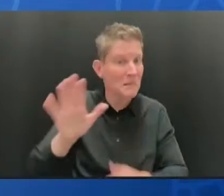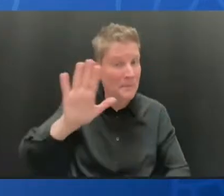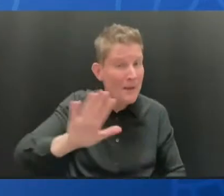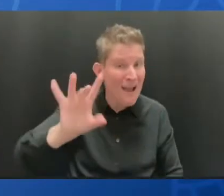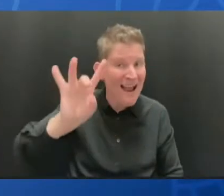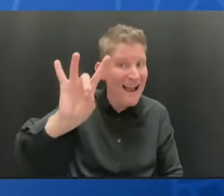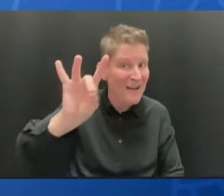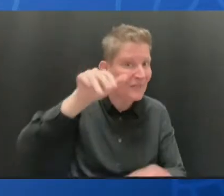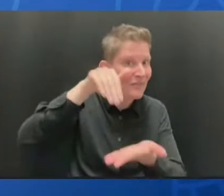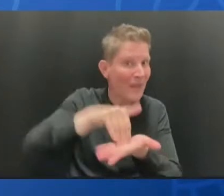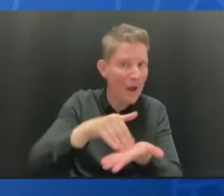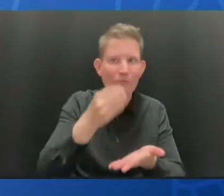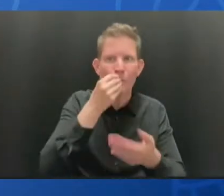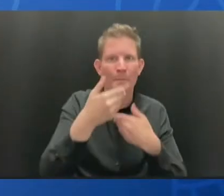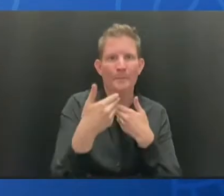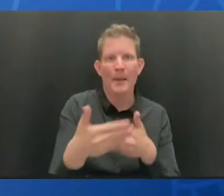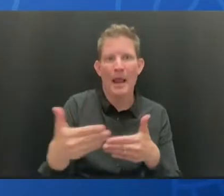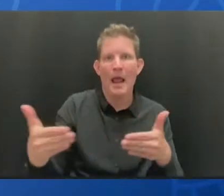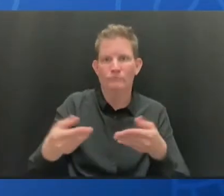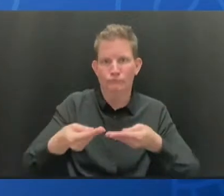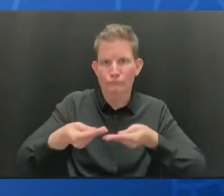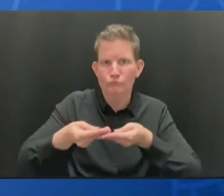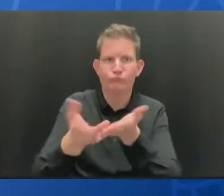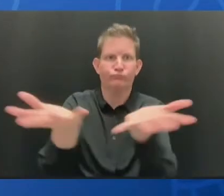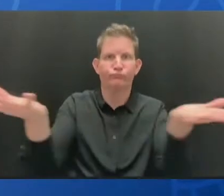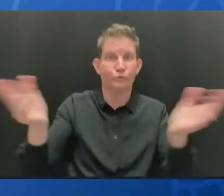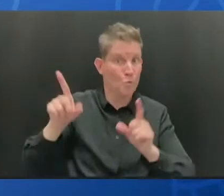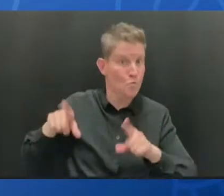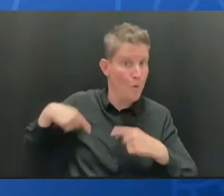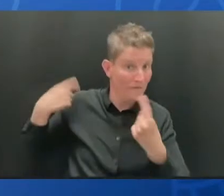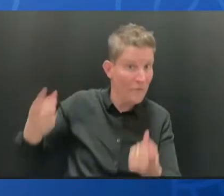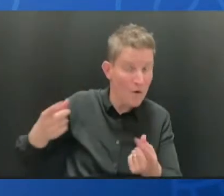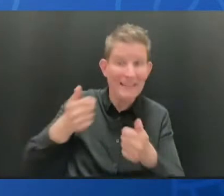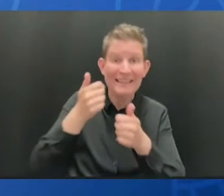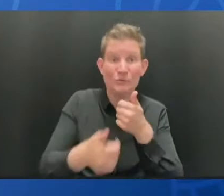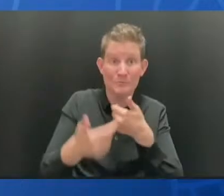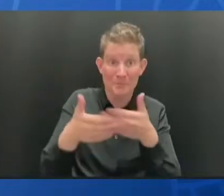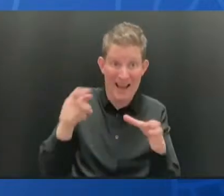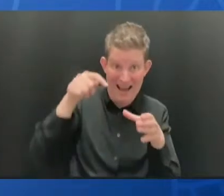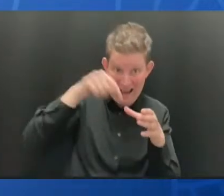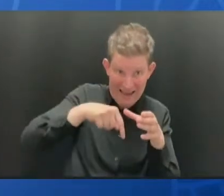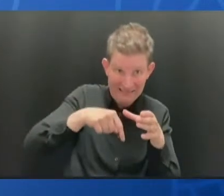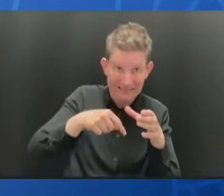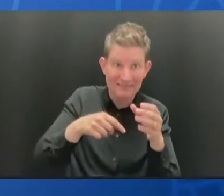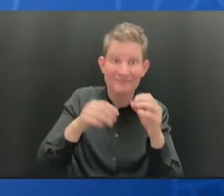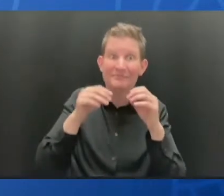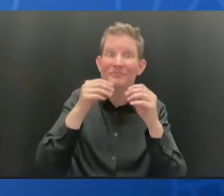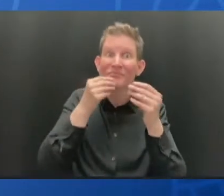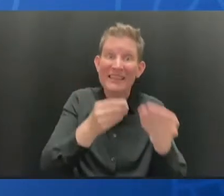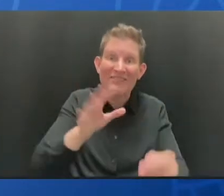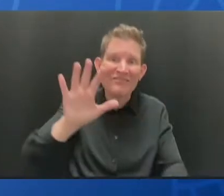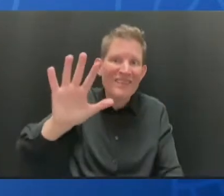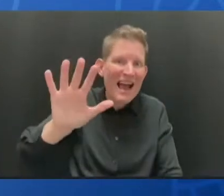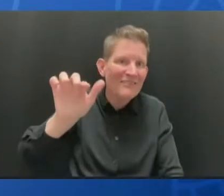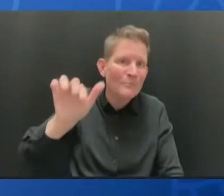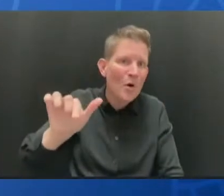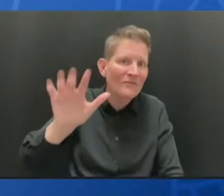so far. Each box feeds 5.5 people for 3.5 days, totaling